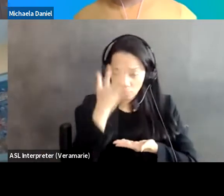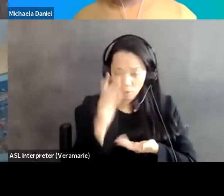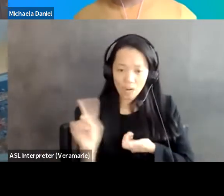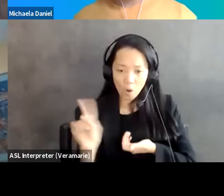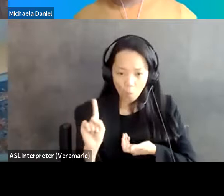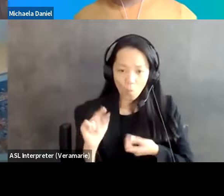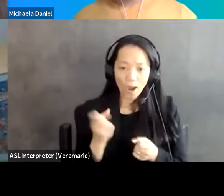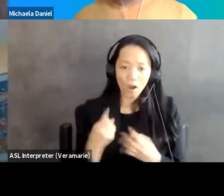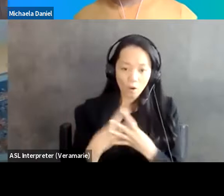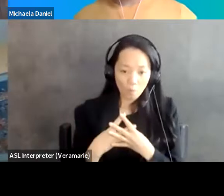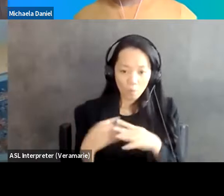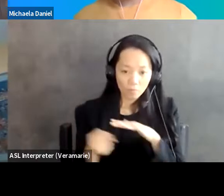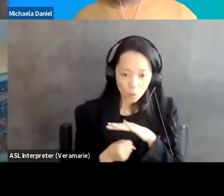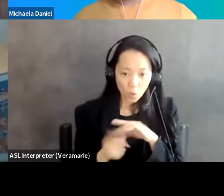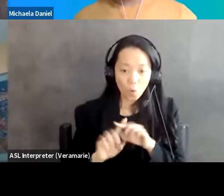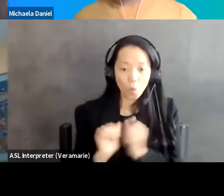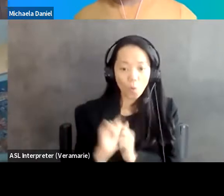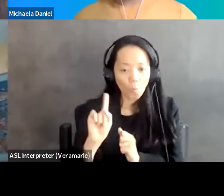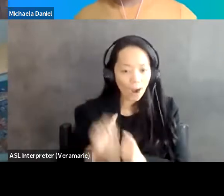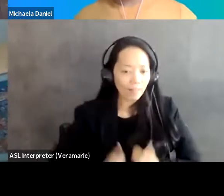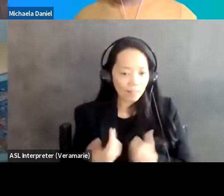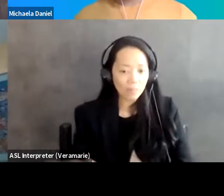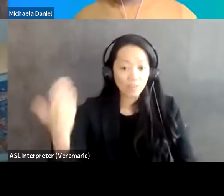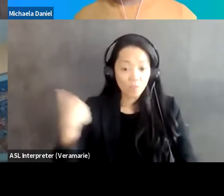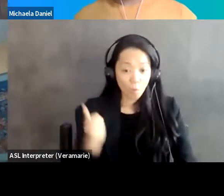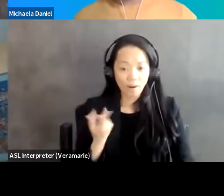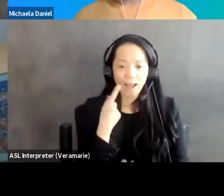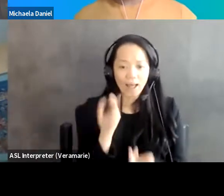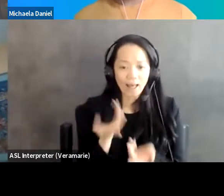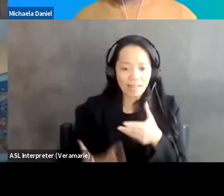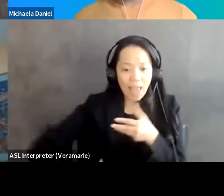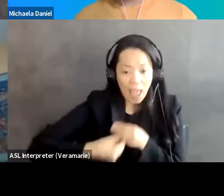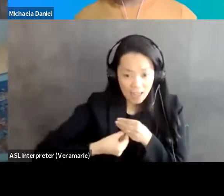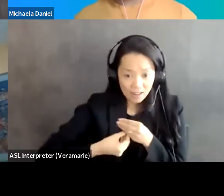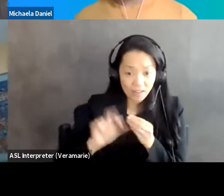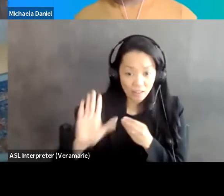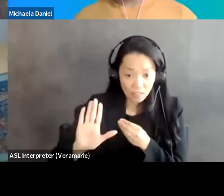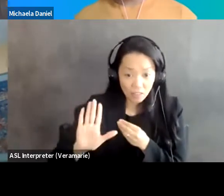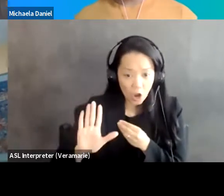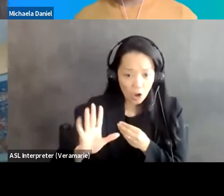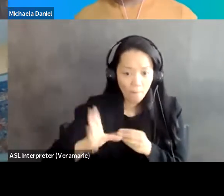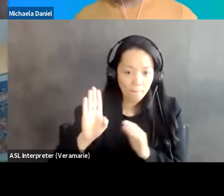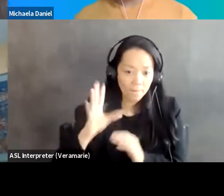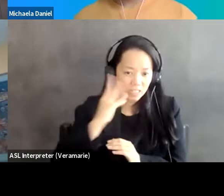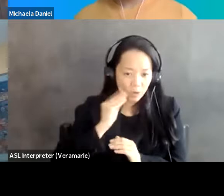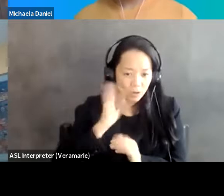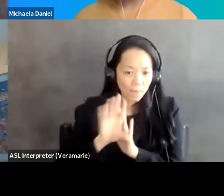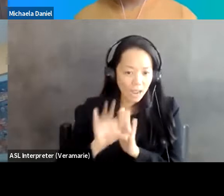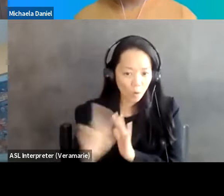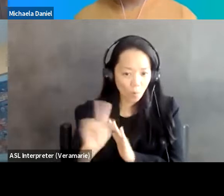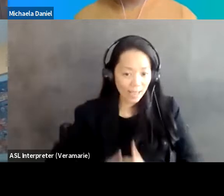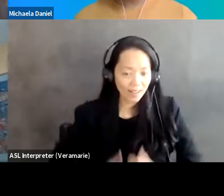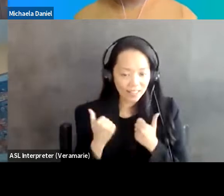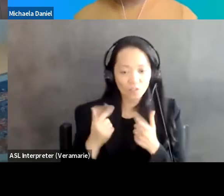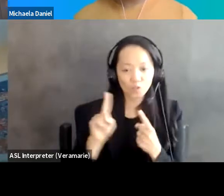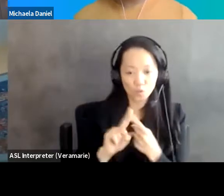their prior residence, and counting them there for redistricting purposes. I'm going to do one last